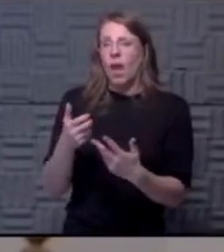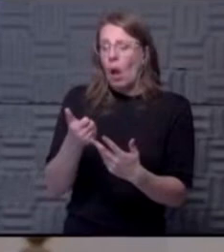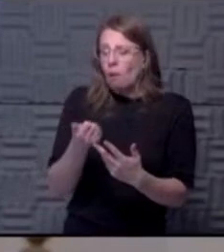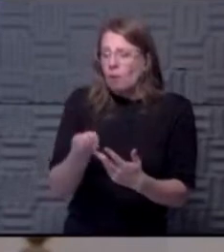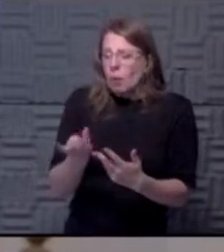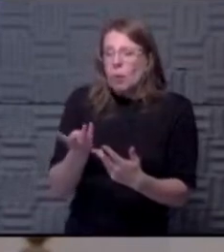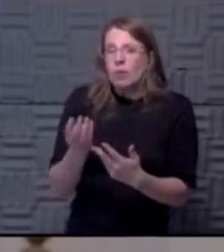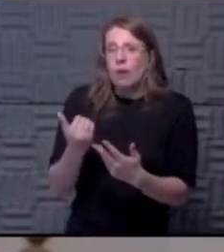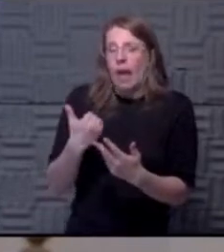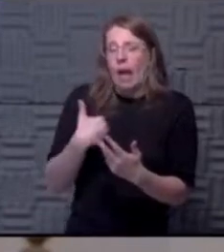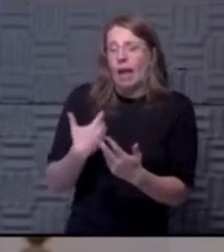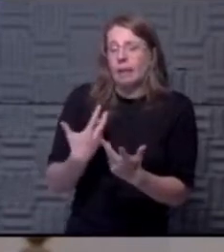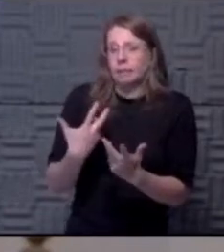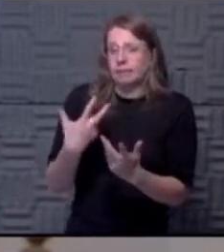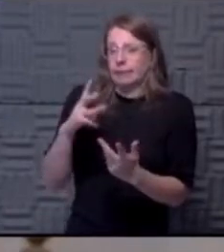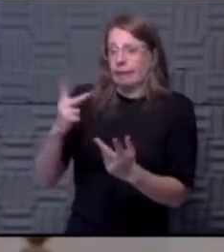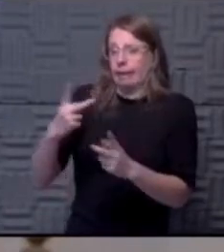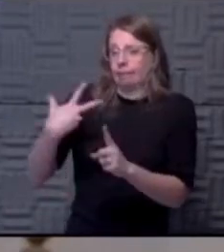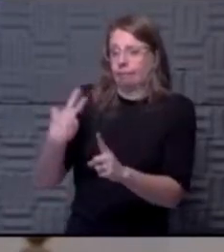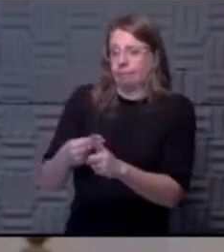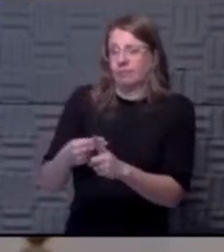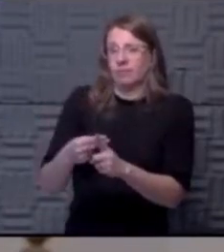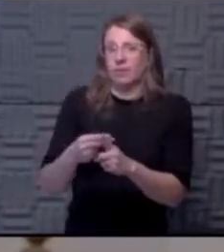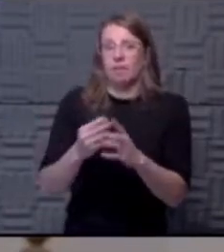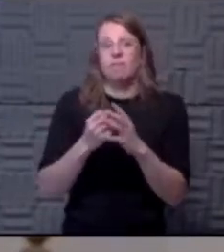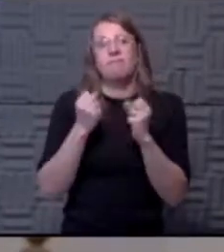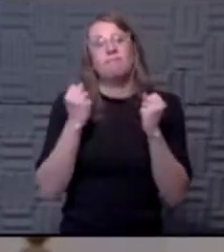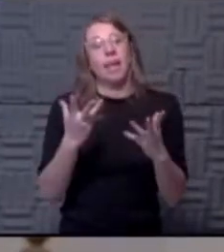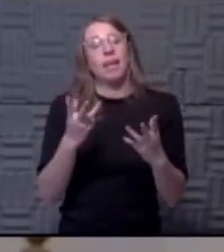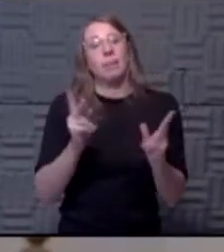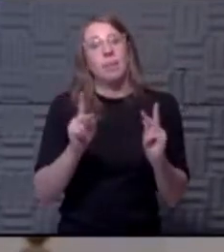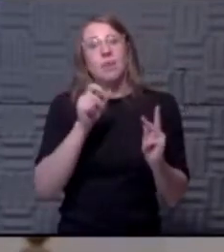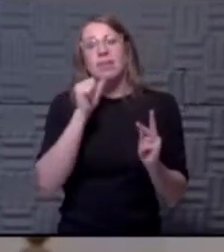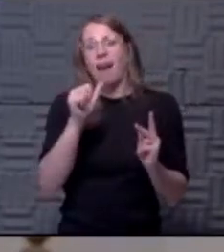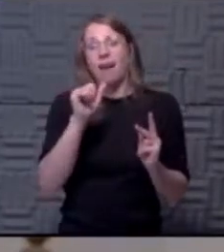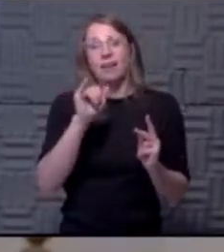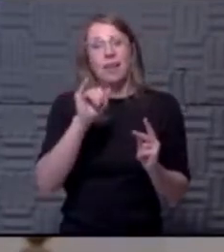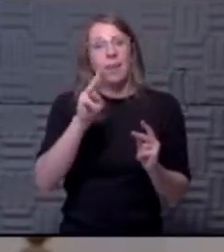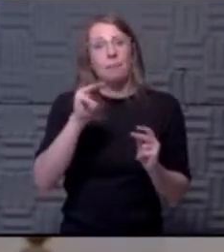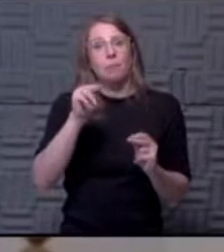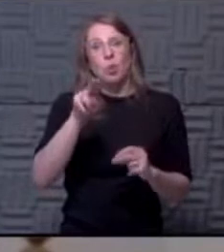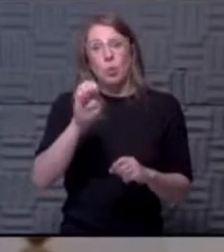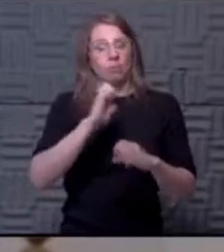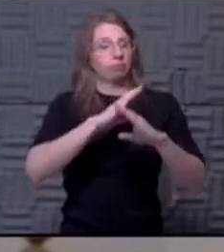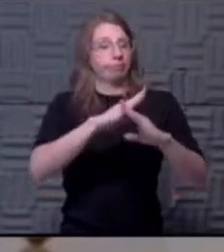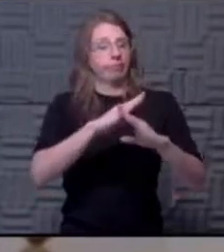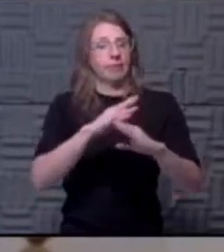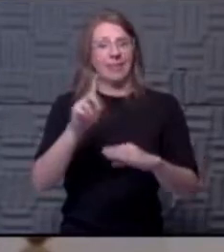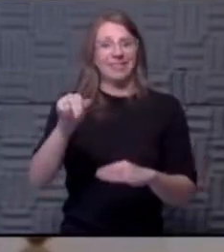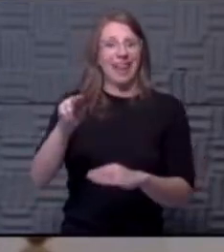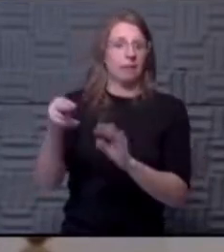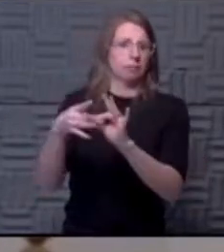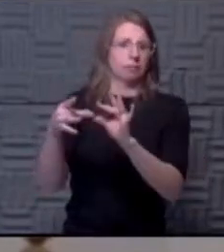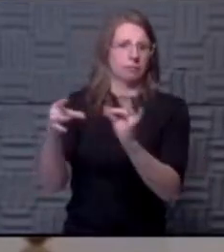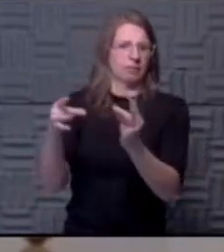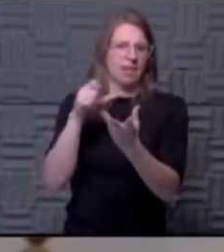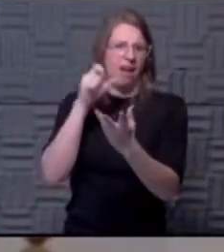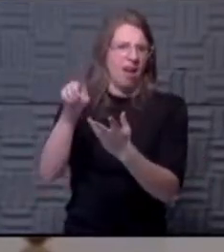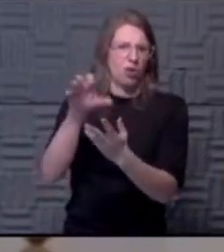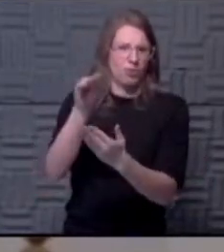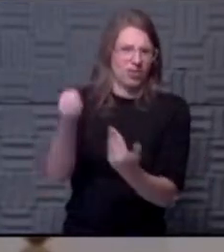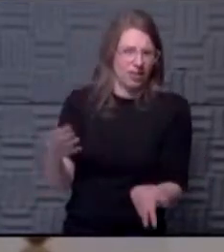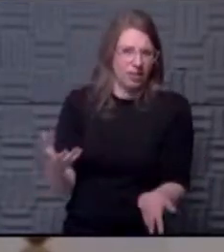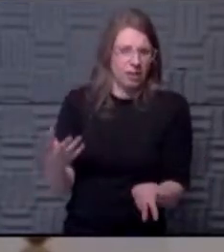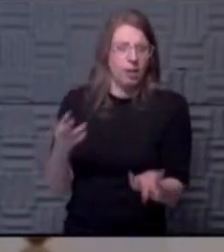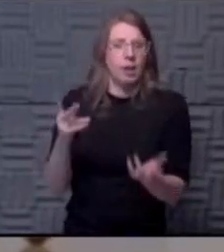we have a lot of non-immune people out there, and as we've talked on the show, and Dana elegantly describes, it's not 100%. People can